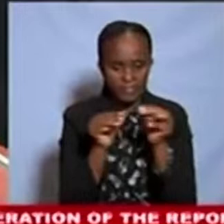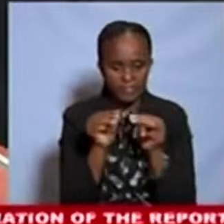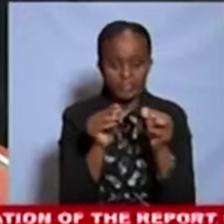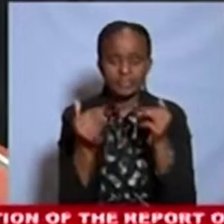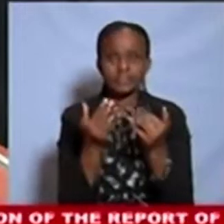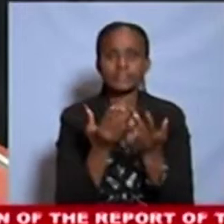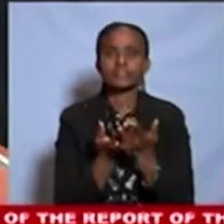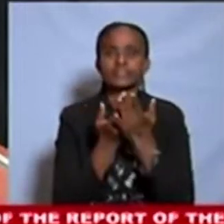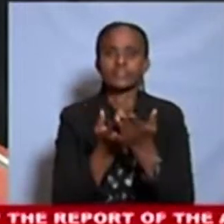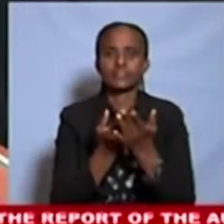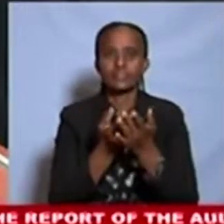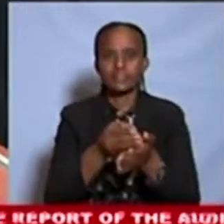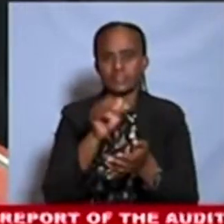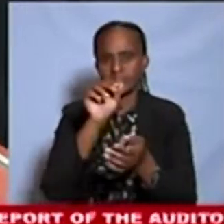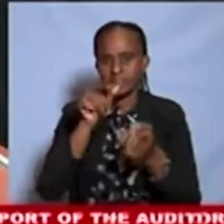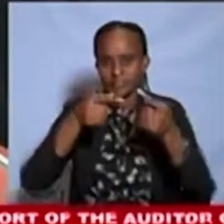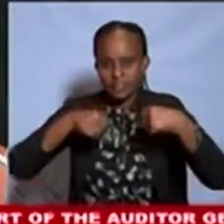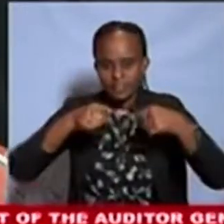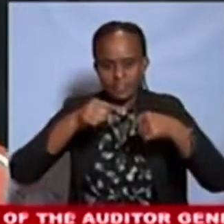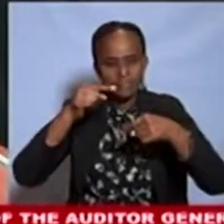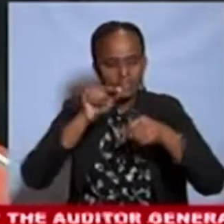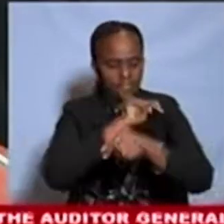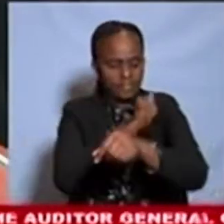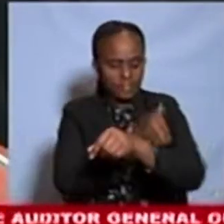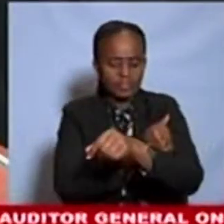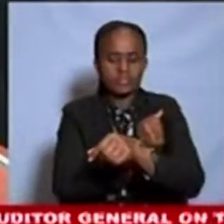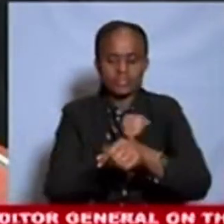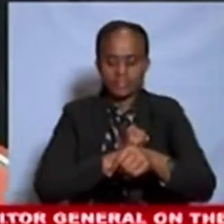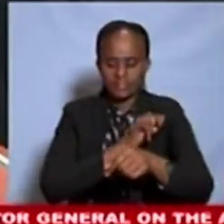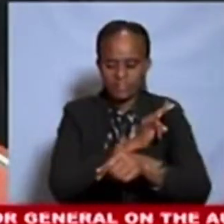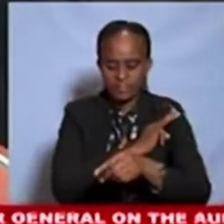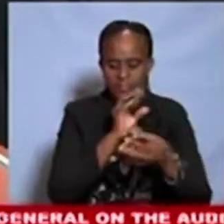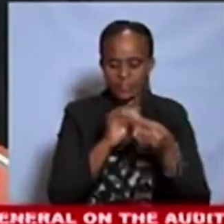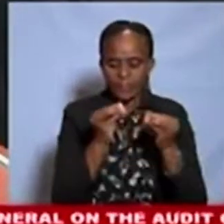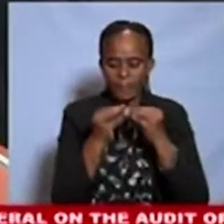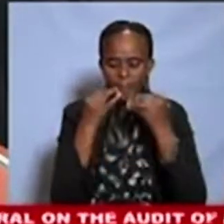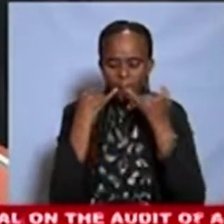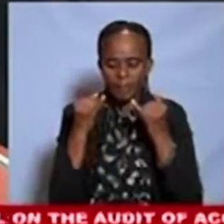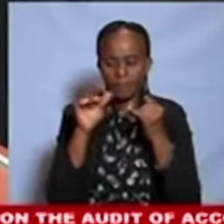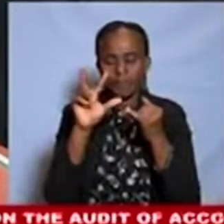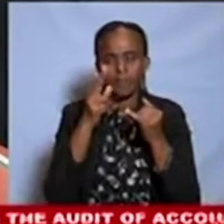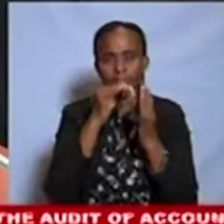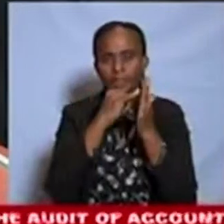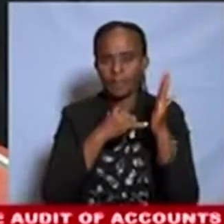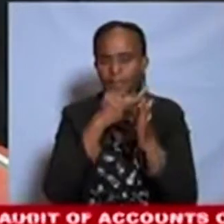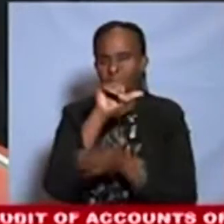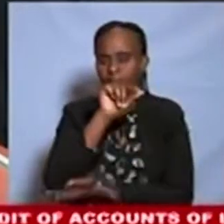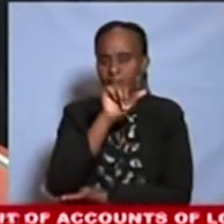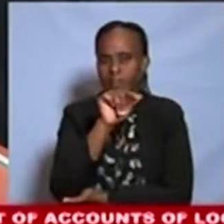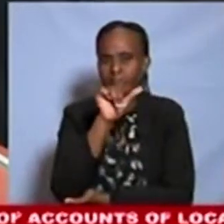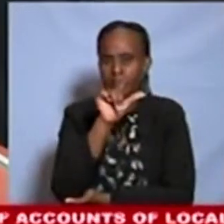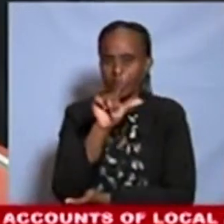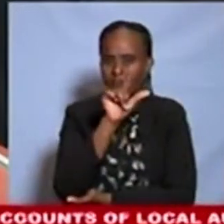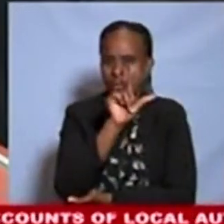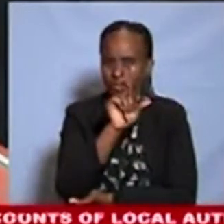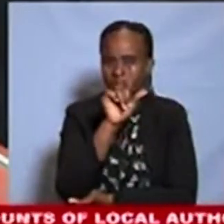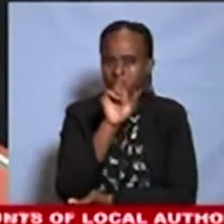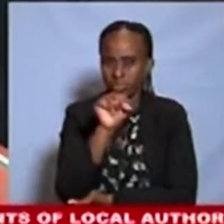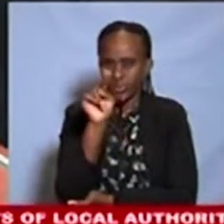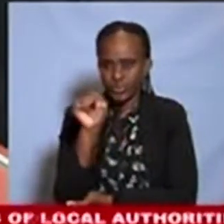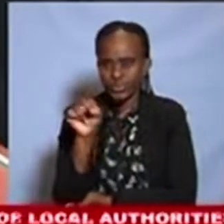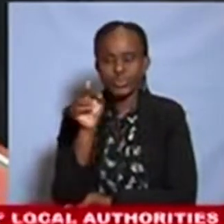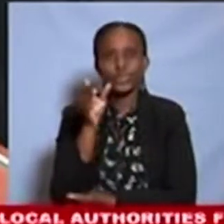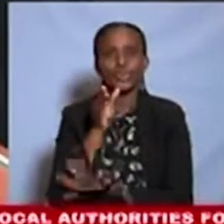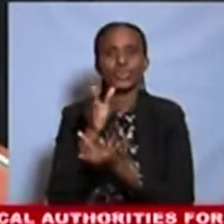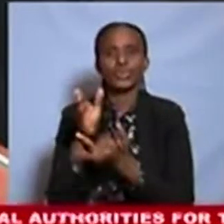to submit that the local authority submitted staff statistical data on 3rd January 2022 to the Local Government Service Commission